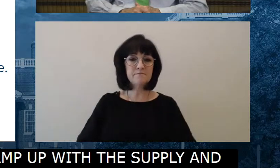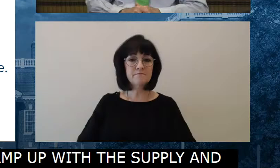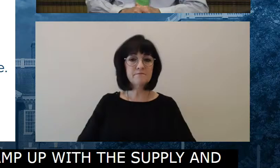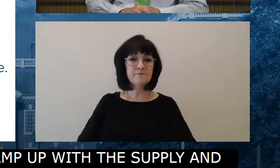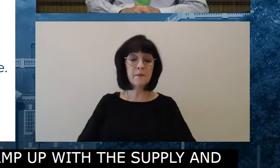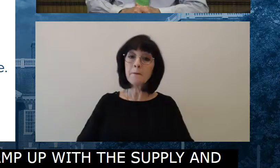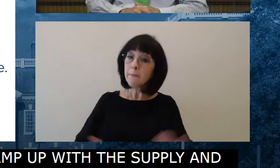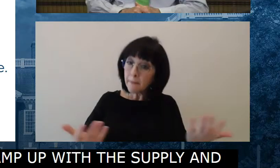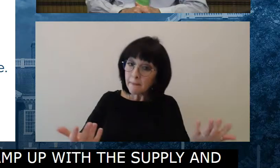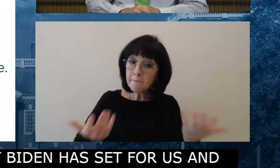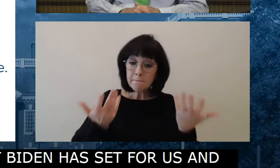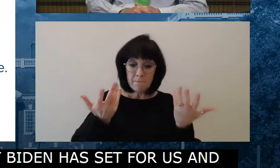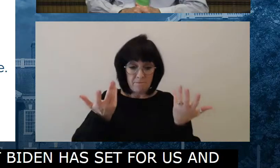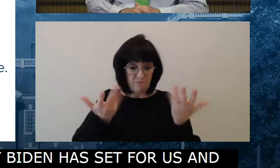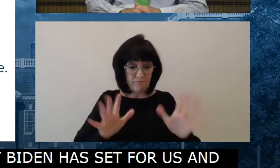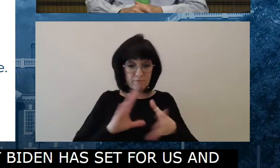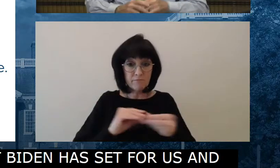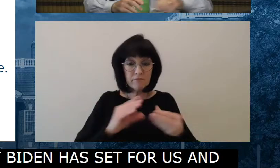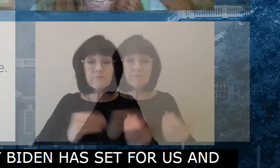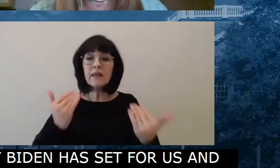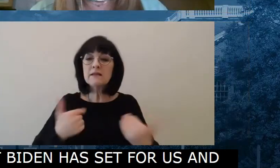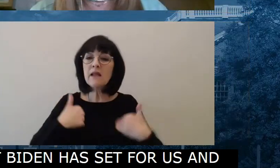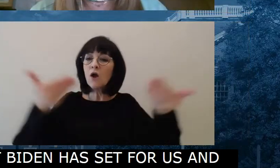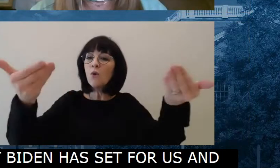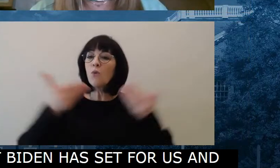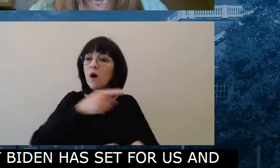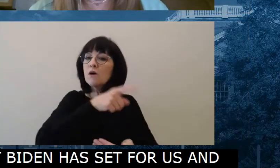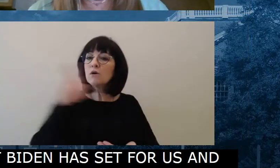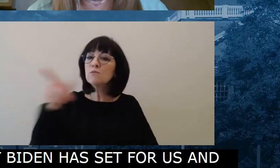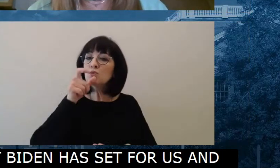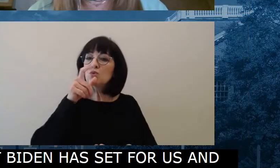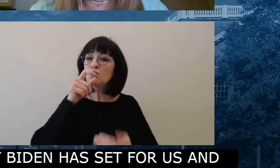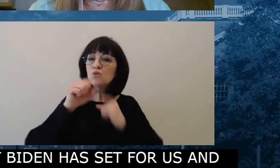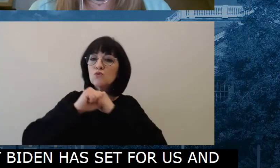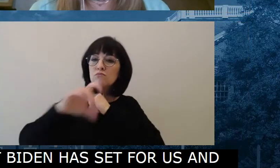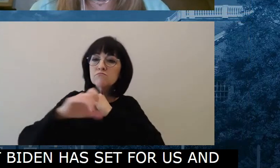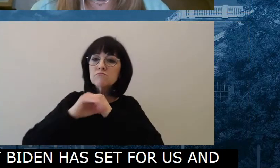and we welcome them and their questions.